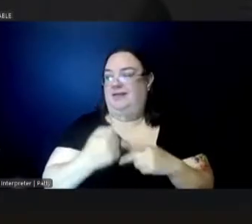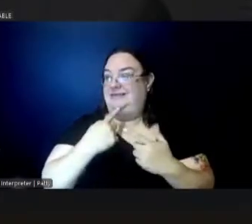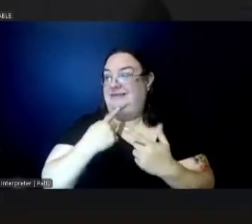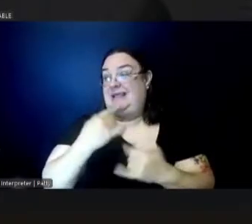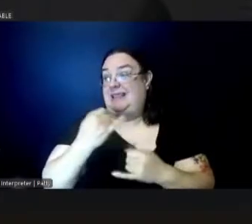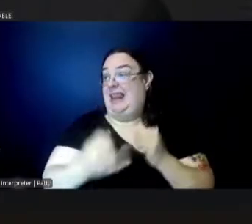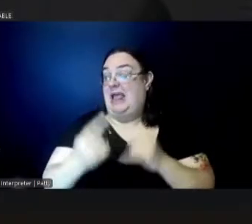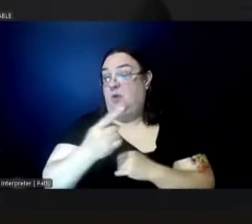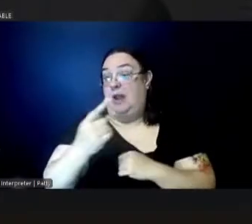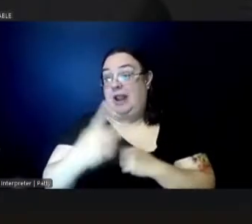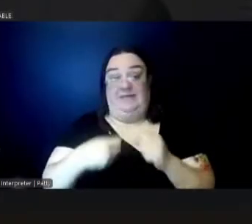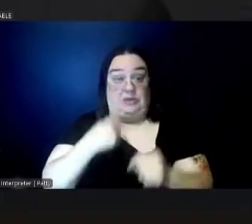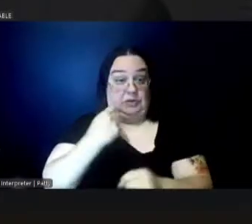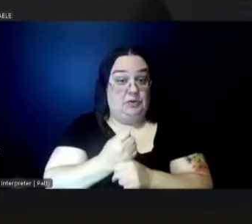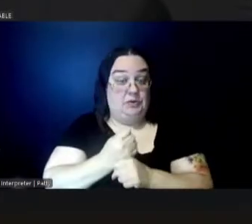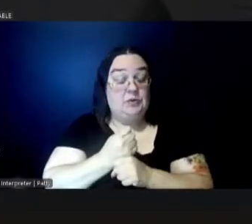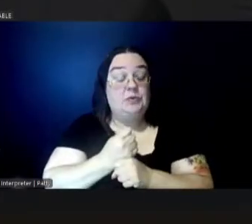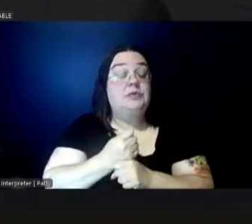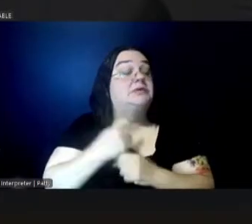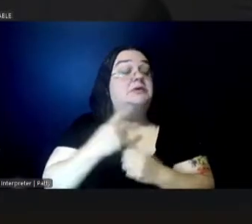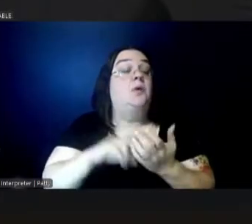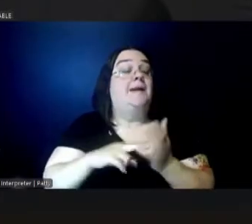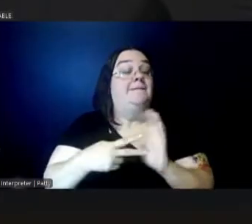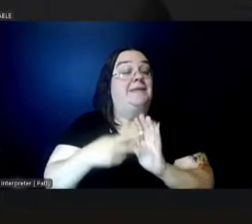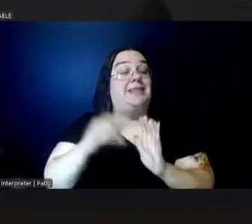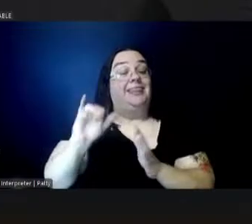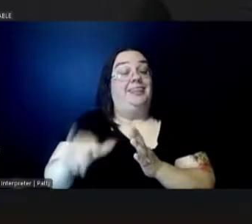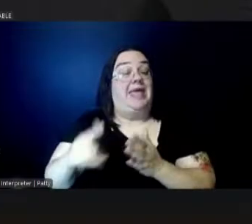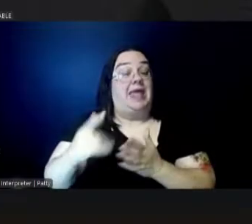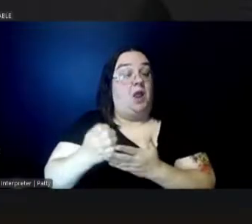half, where equipment was added,